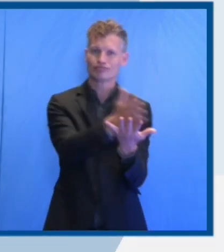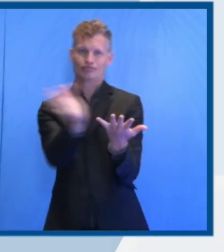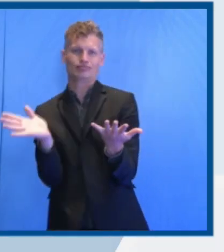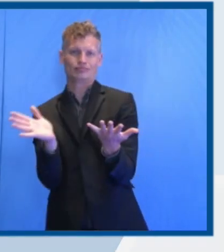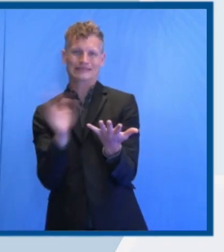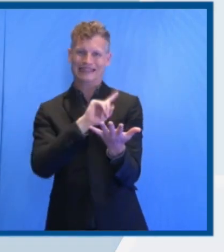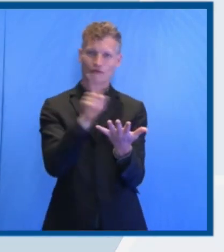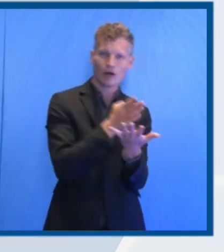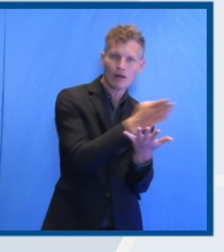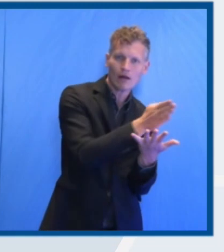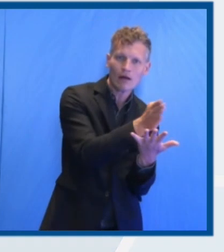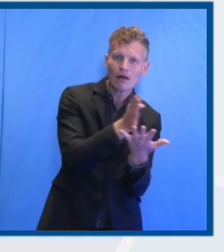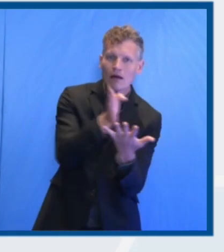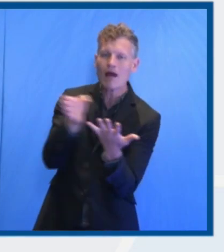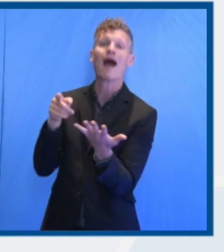and